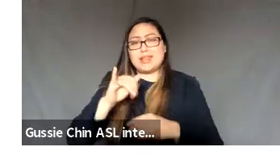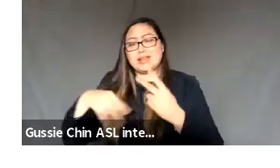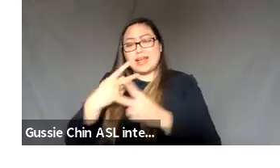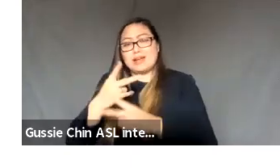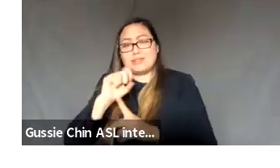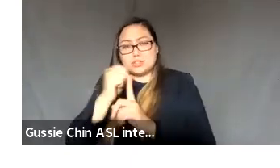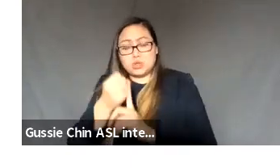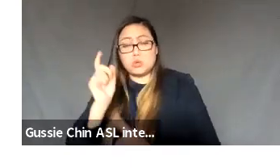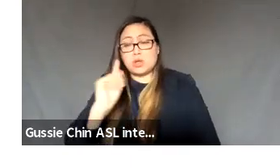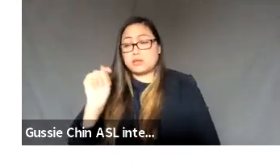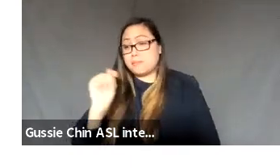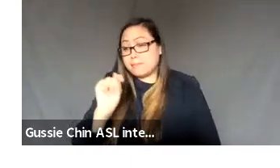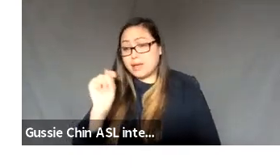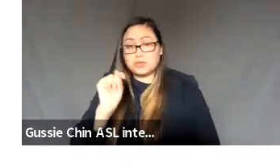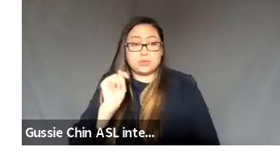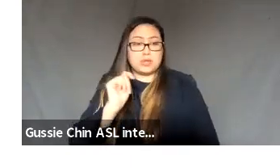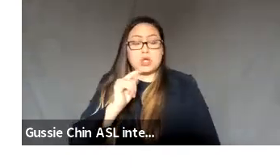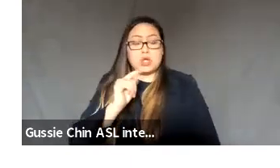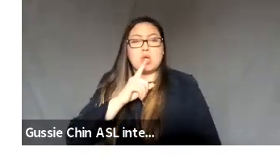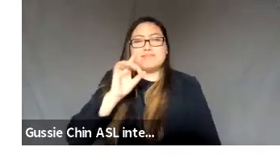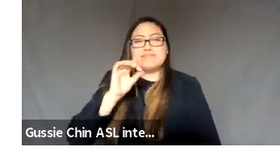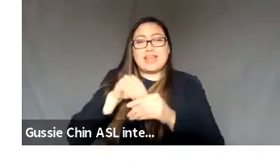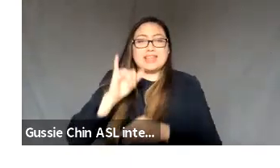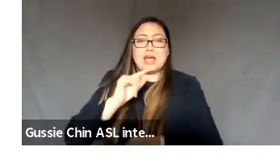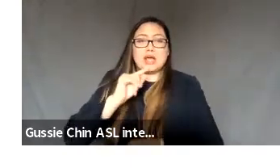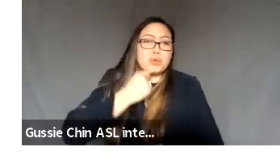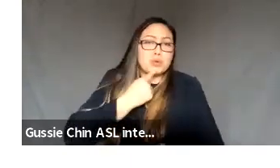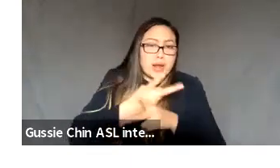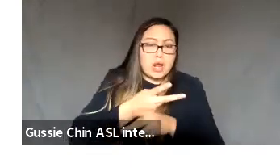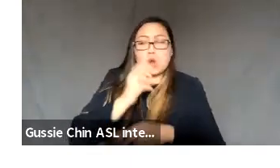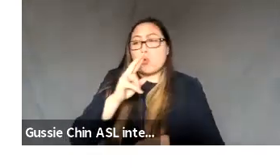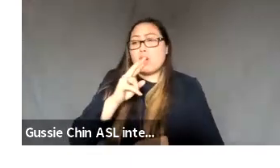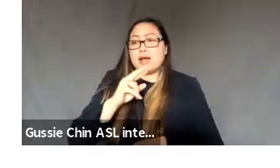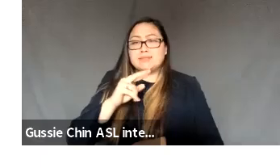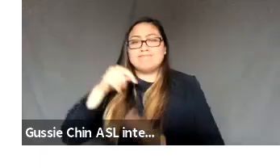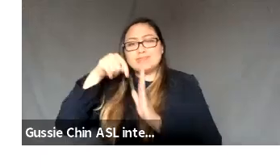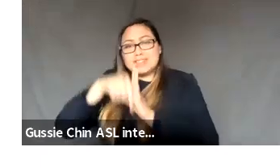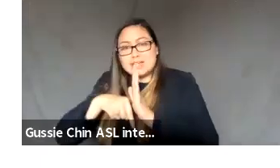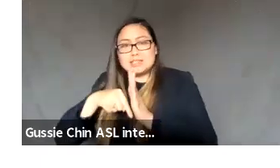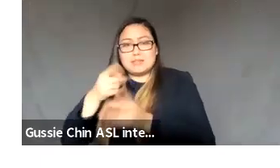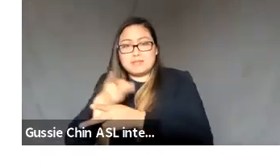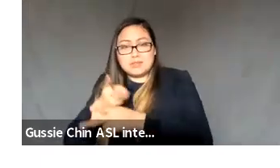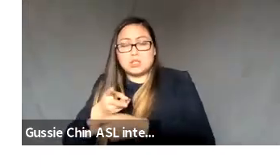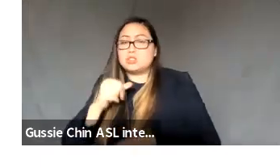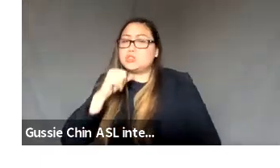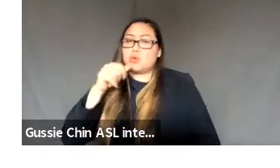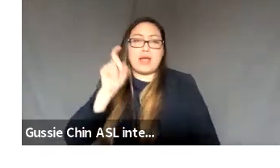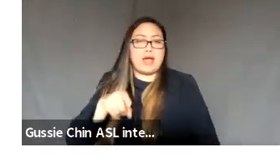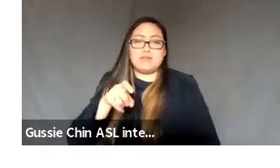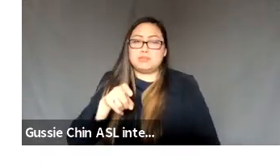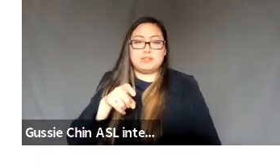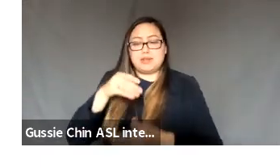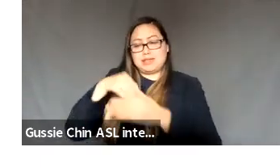room in like a critical care or an intensive care patient room, they don't have to be